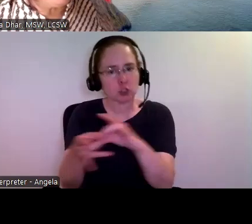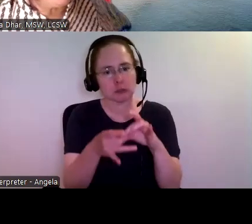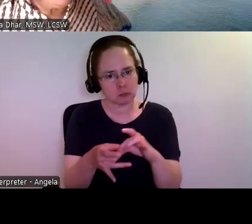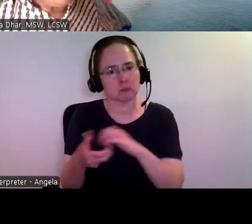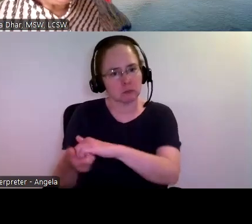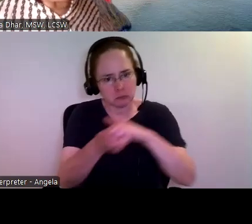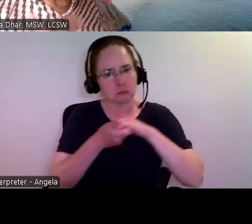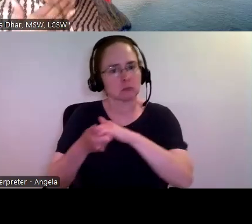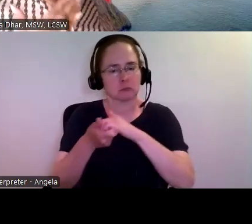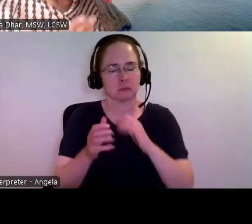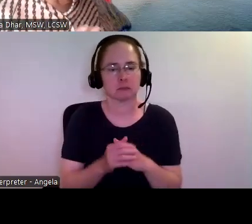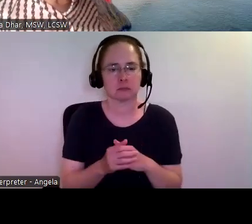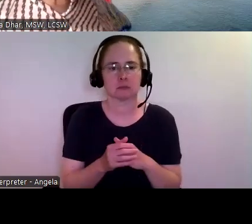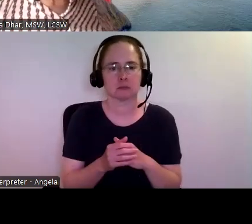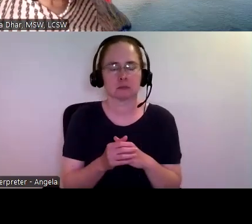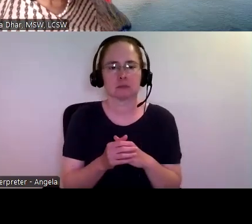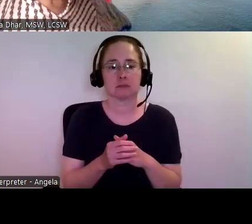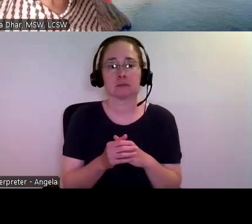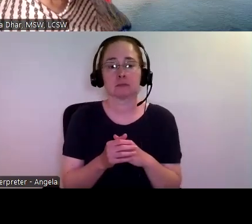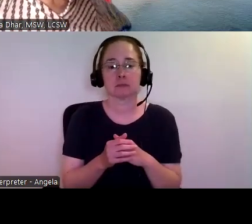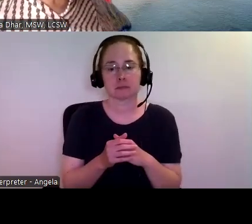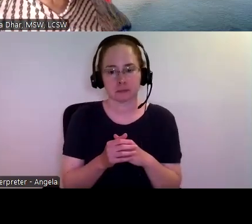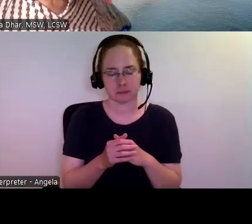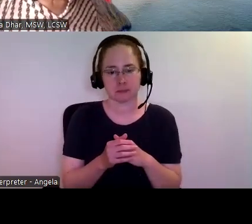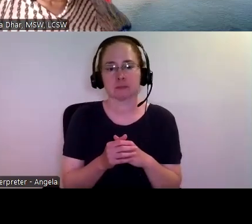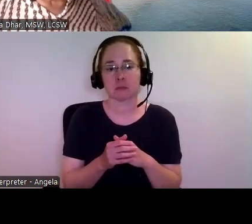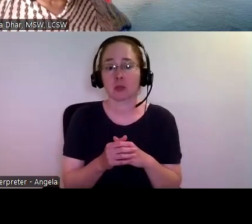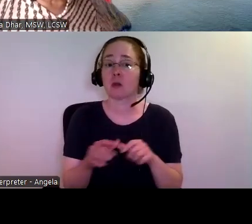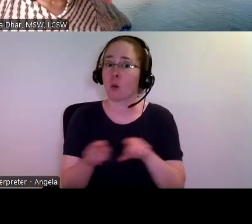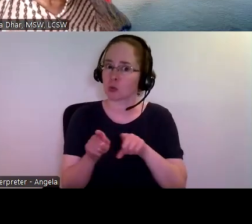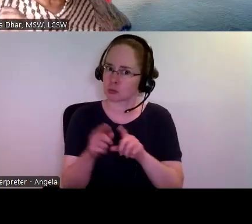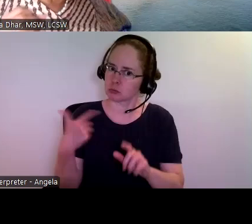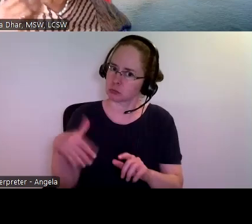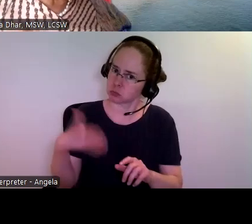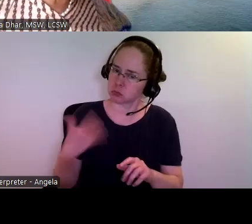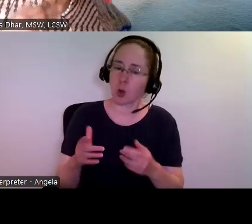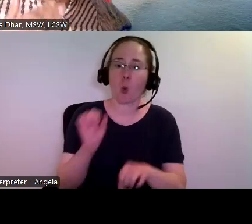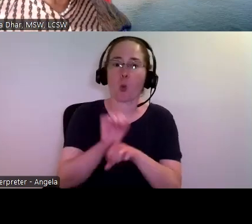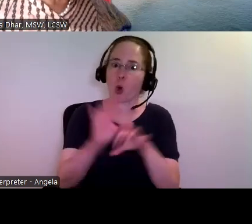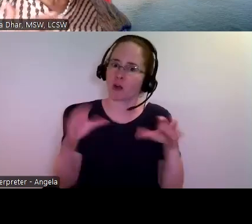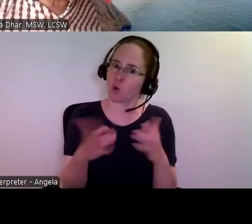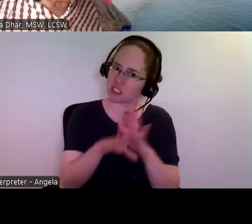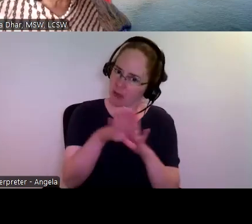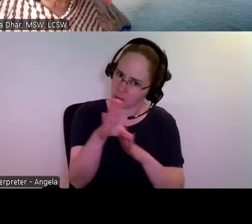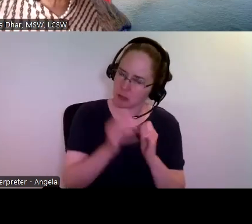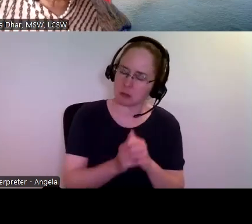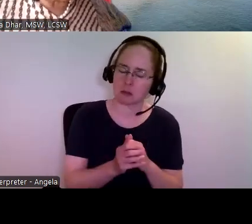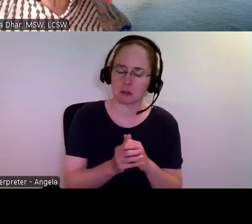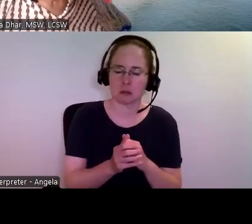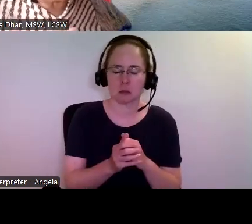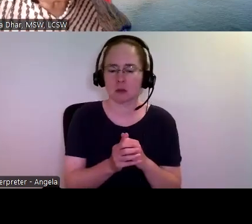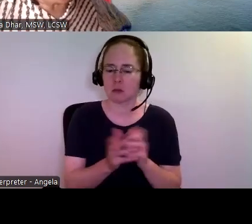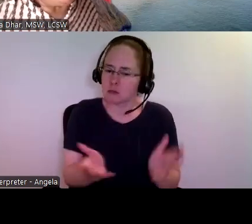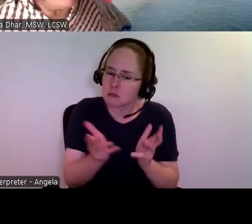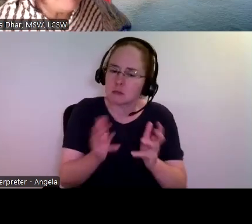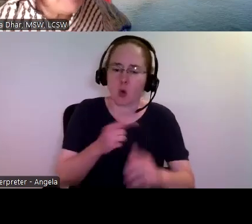coordination. And then a big part of what we do is workforce development. That is developing that qualified workforce that I've